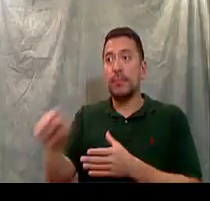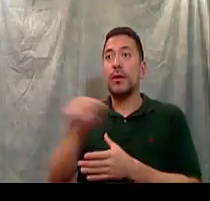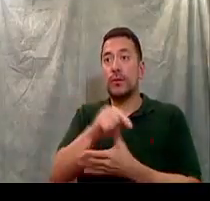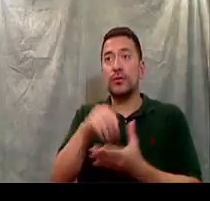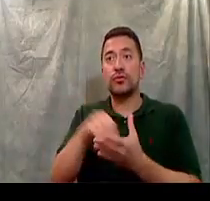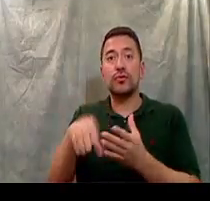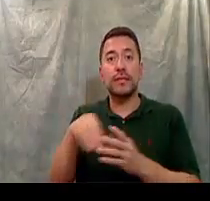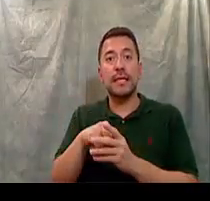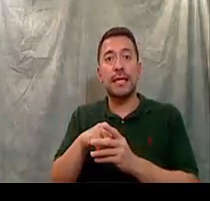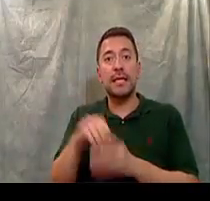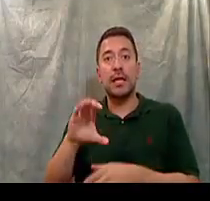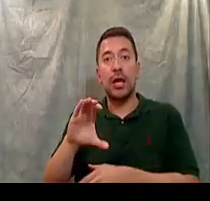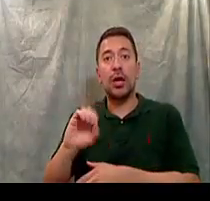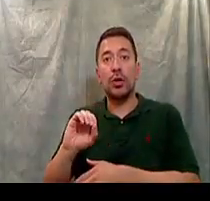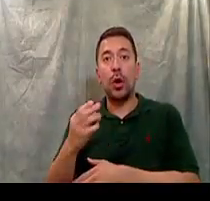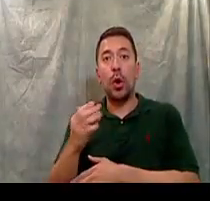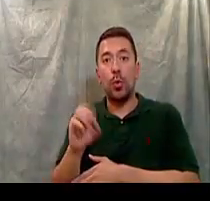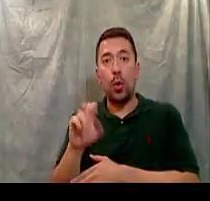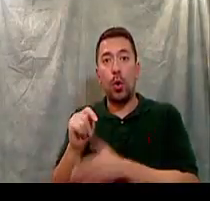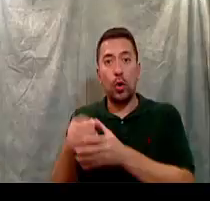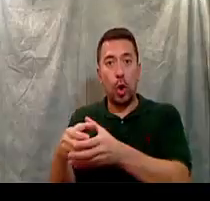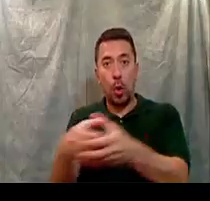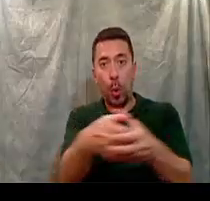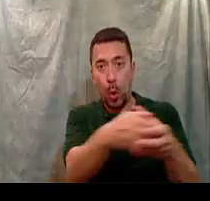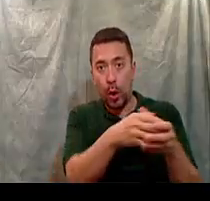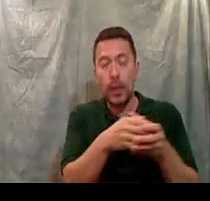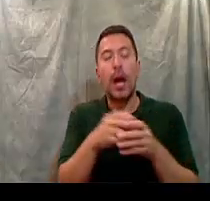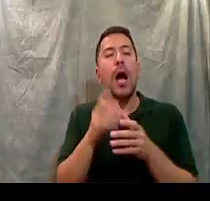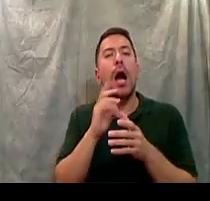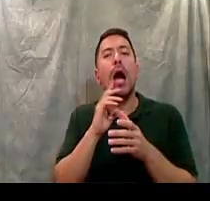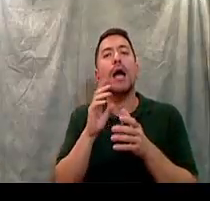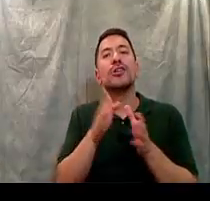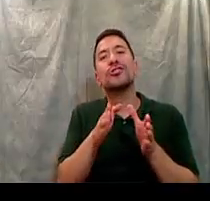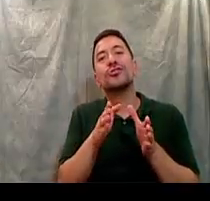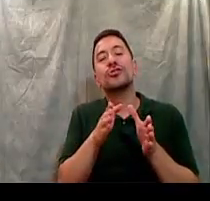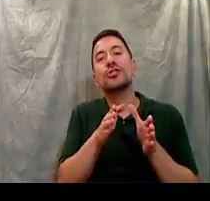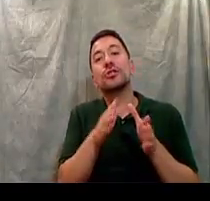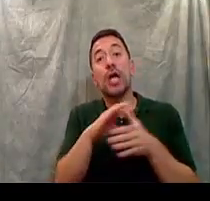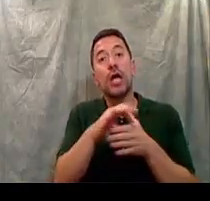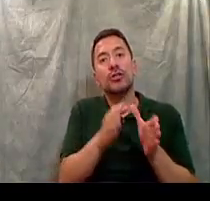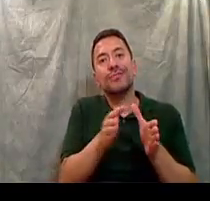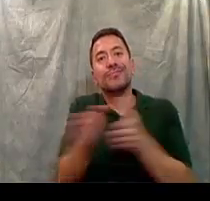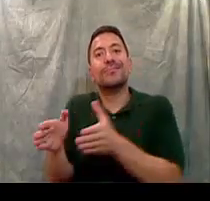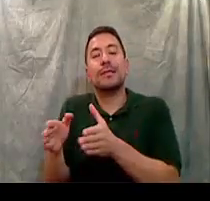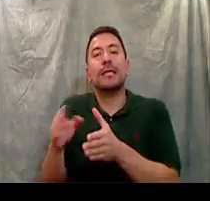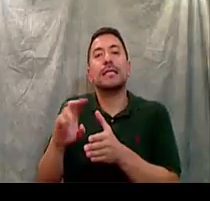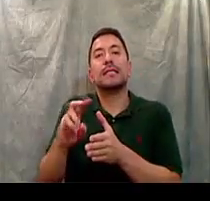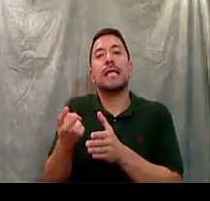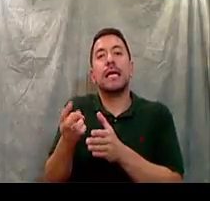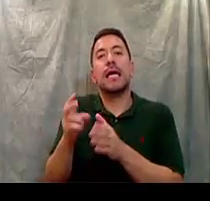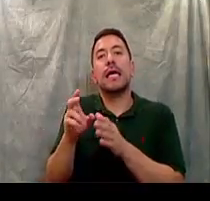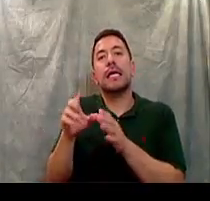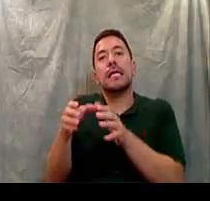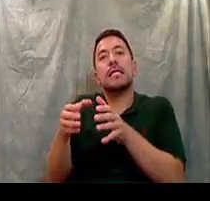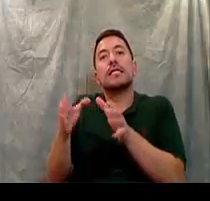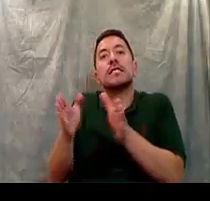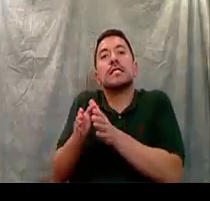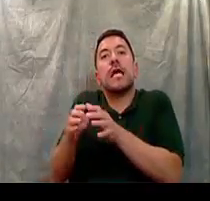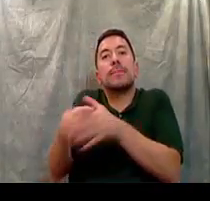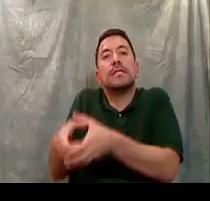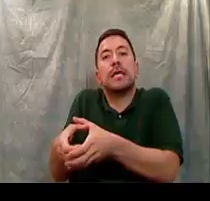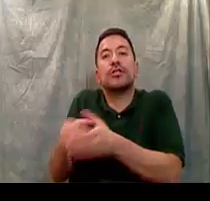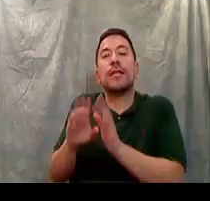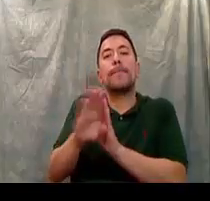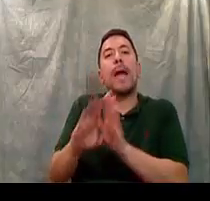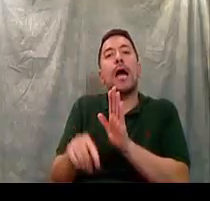cohort, I made the suggestion that you start to shift some of that content to the subsequent section, which is the background of the problem. There'll be more details